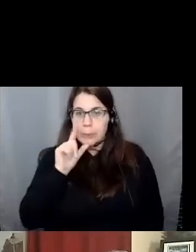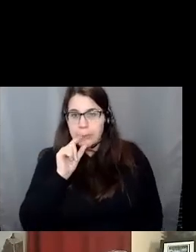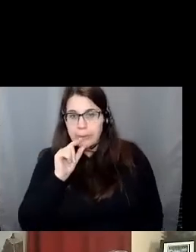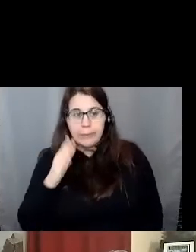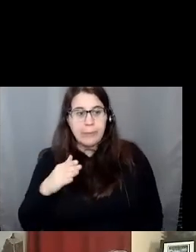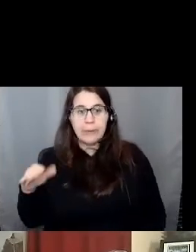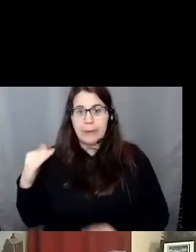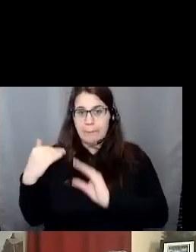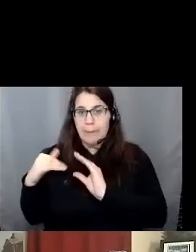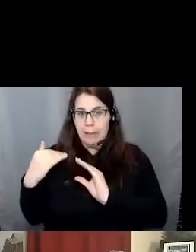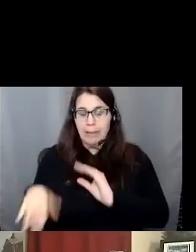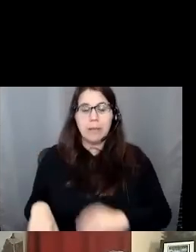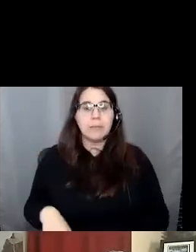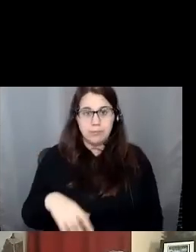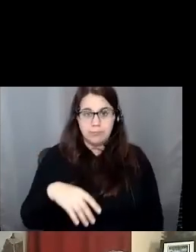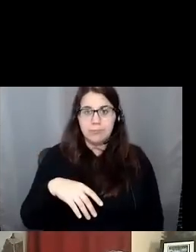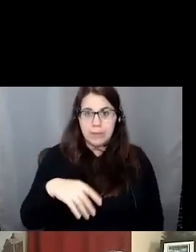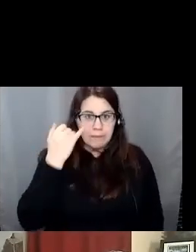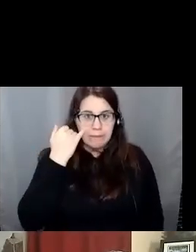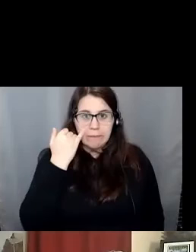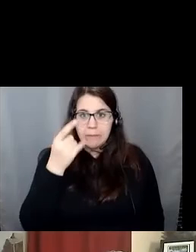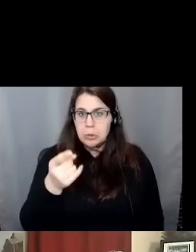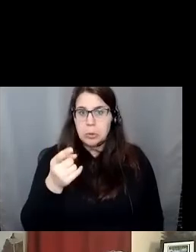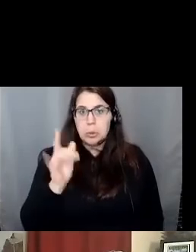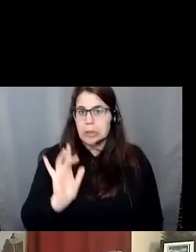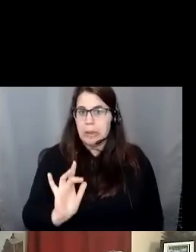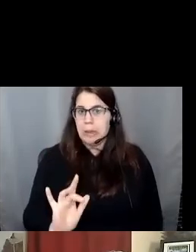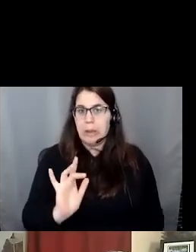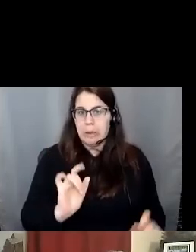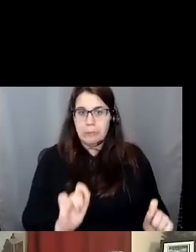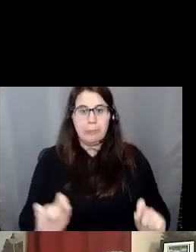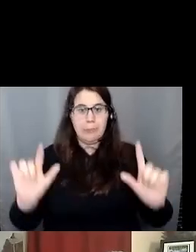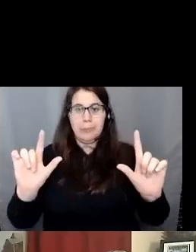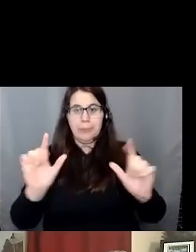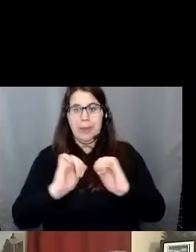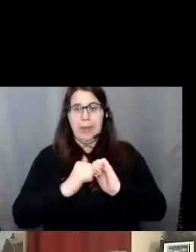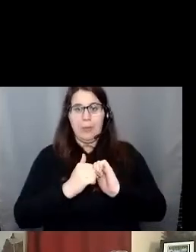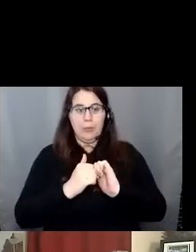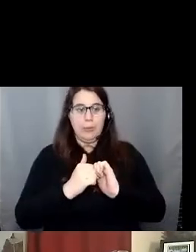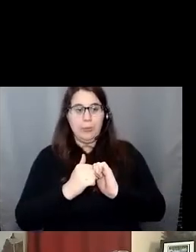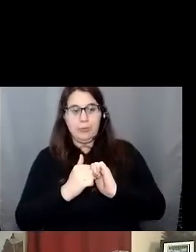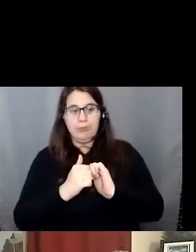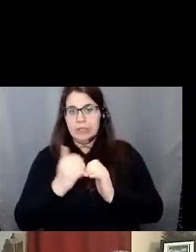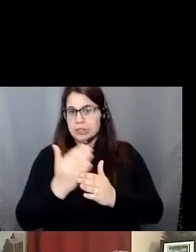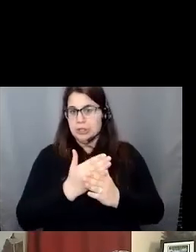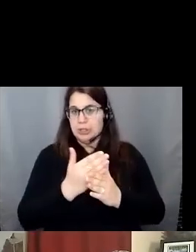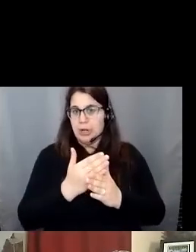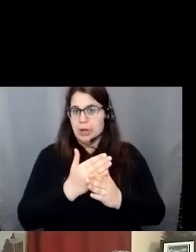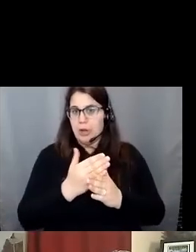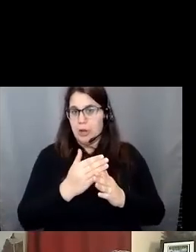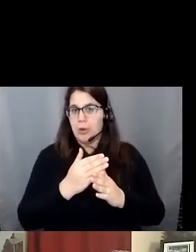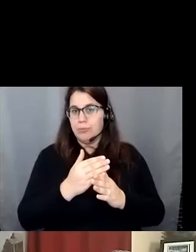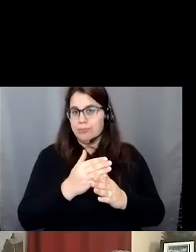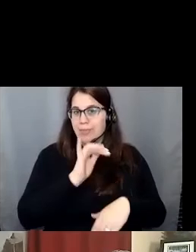these are easy ways in which if the person clicks on those icons, they will post a link